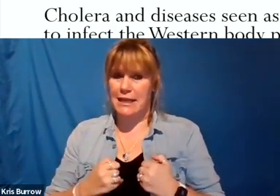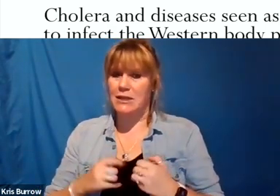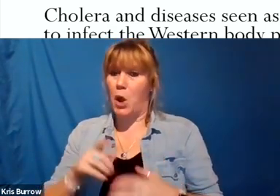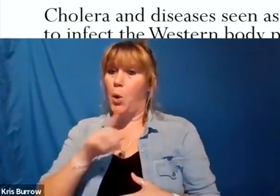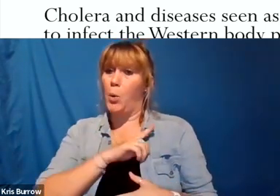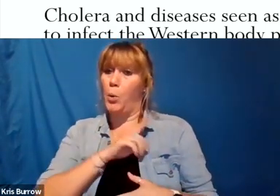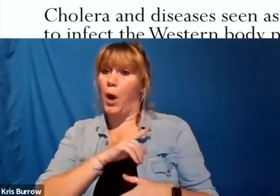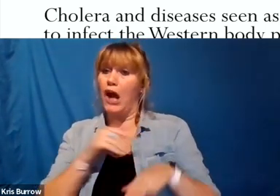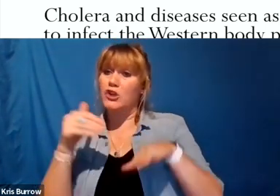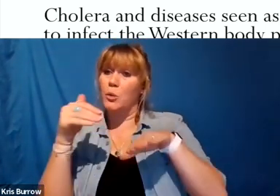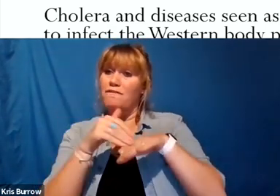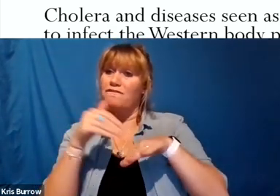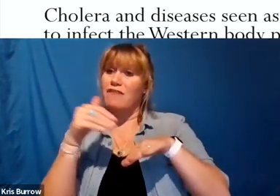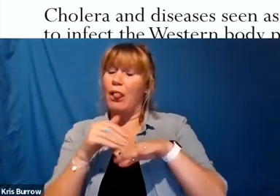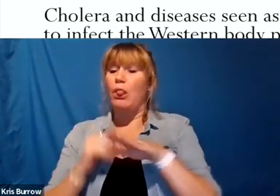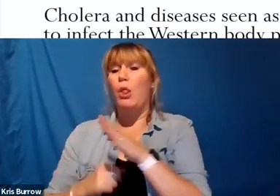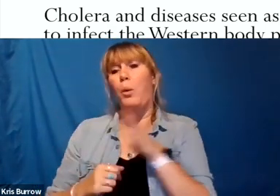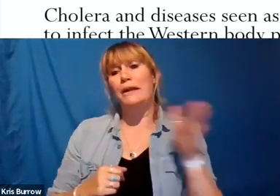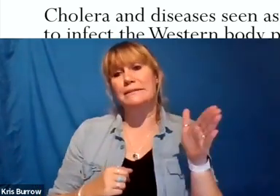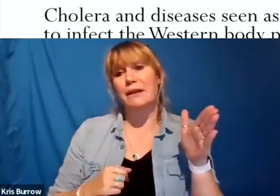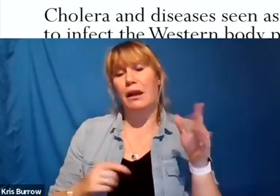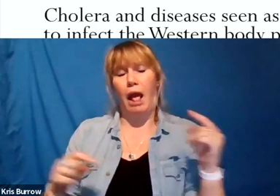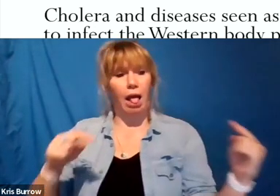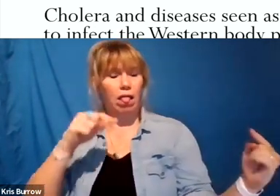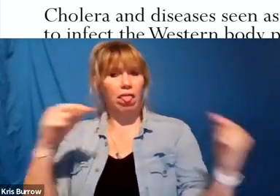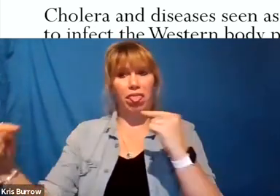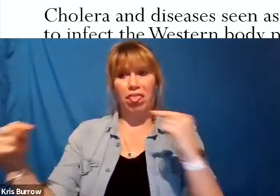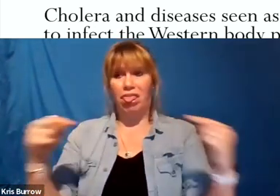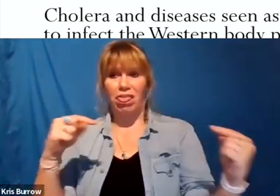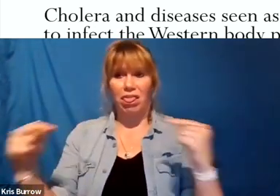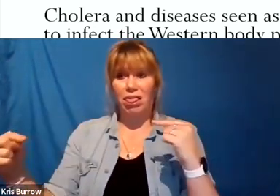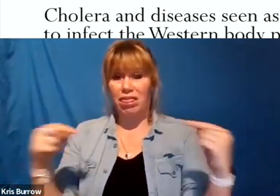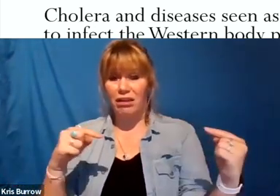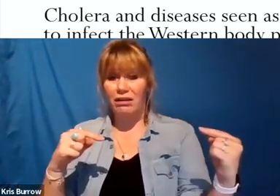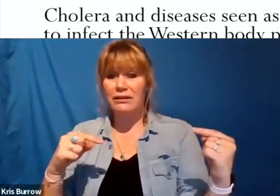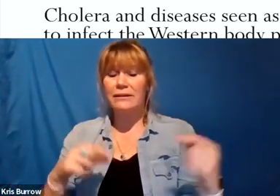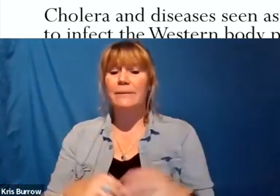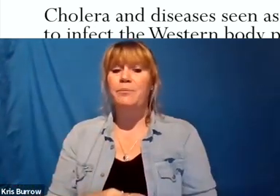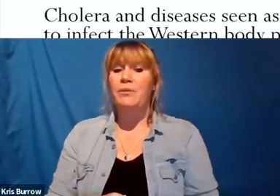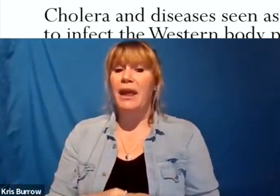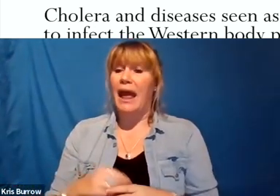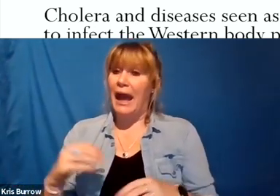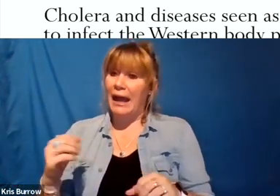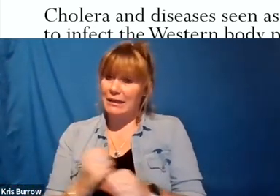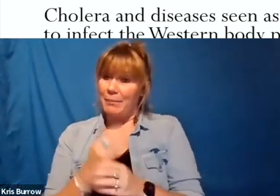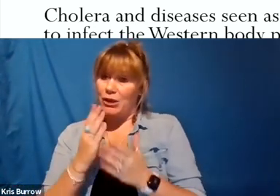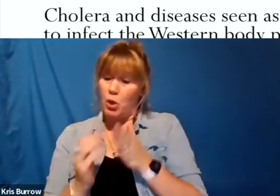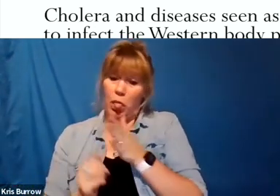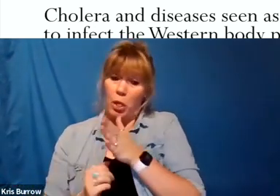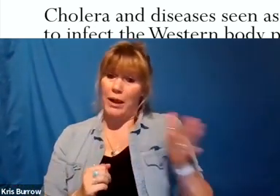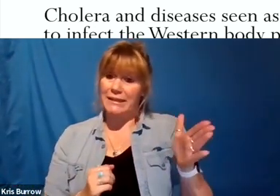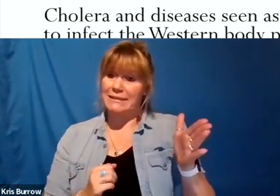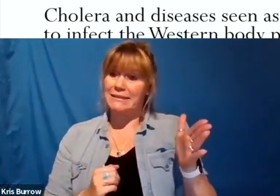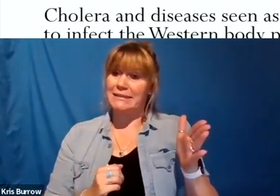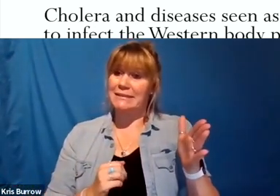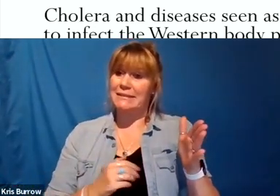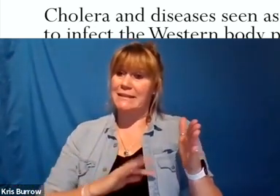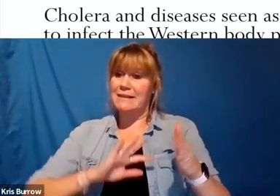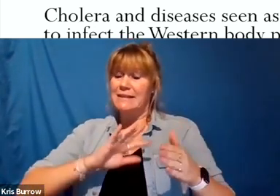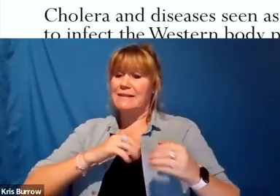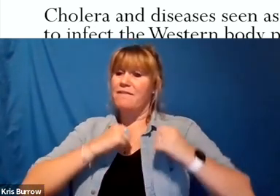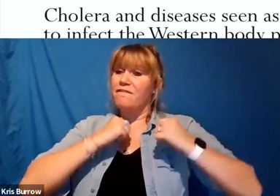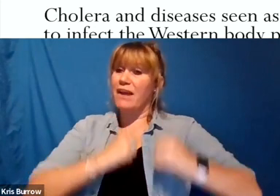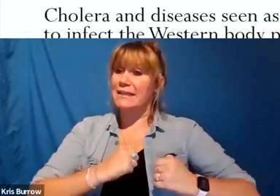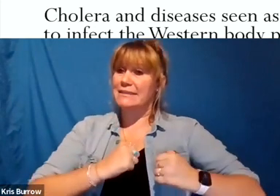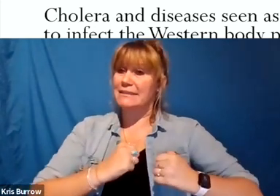politic and to weaken the Western defences against these others. So this